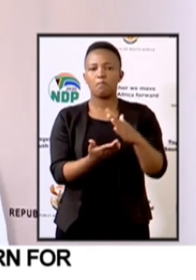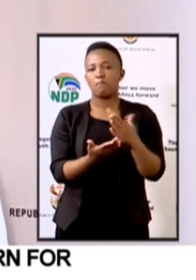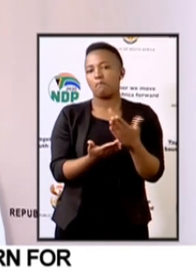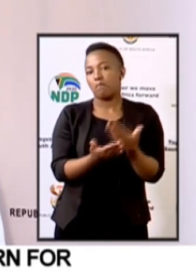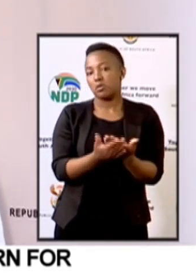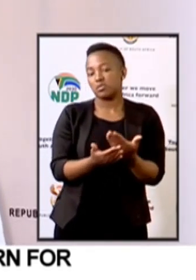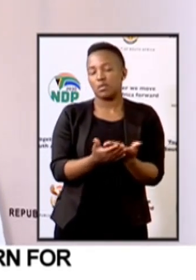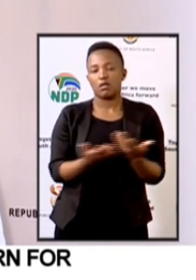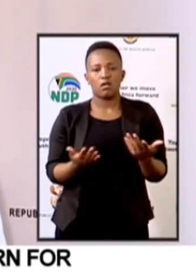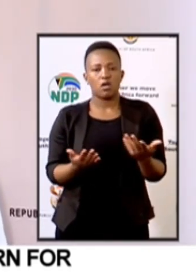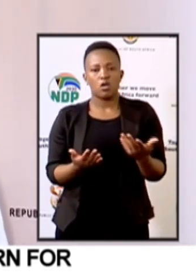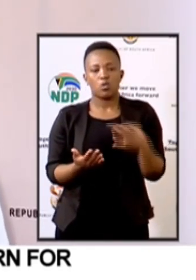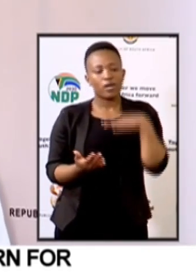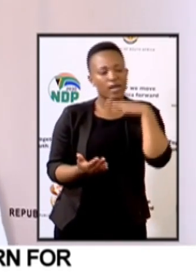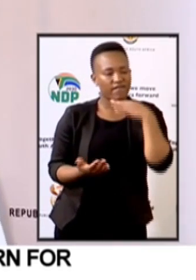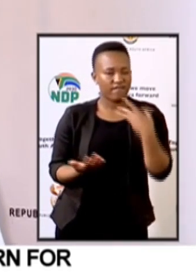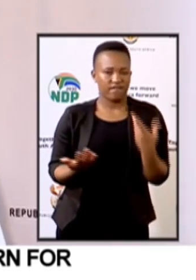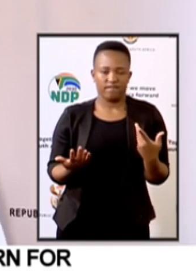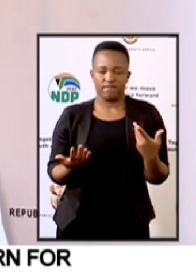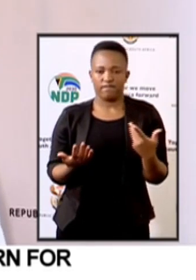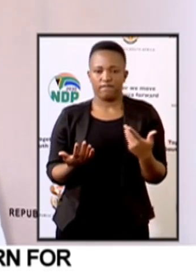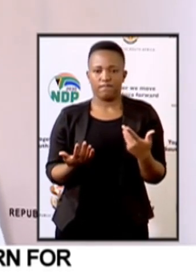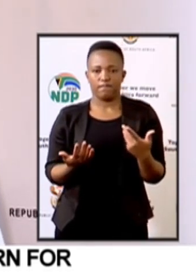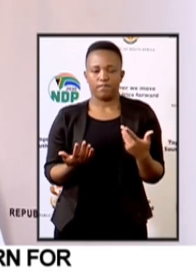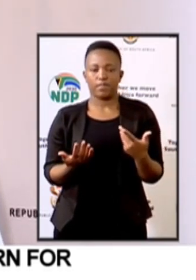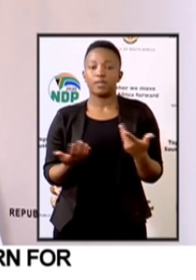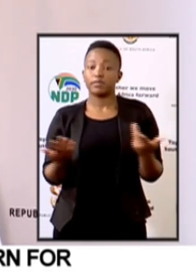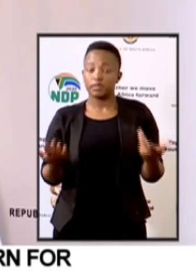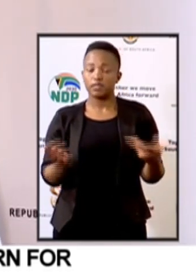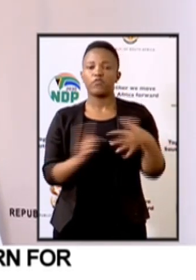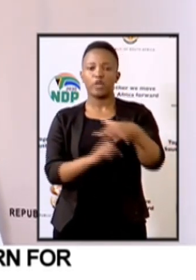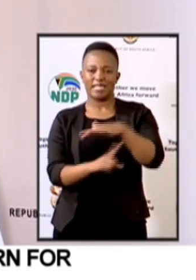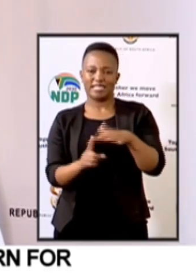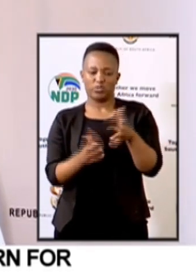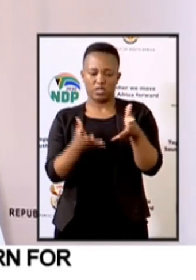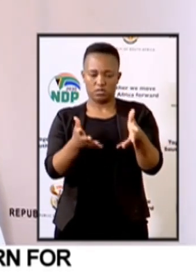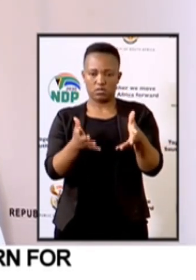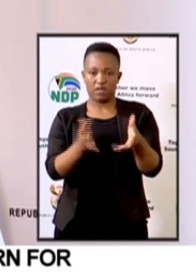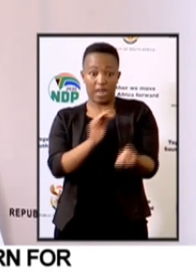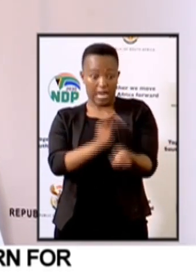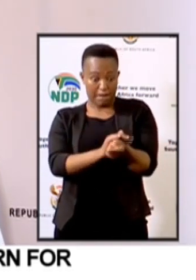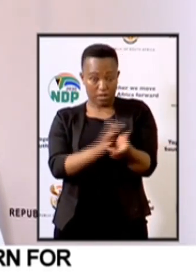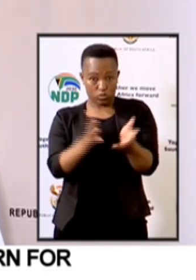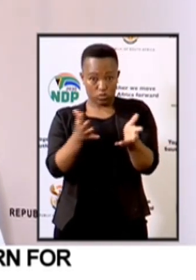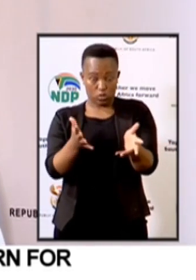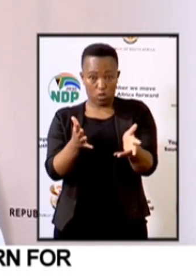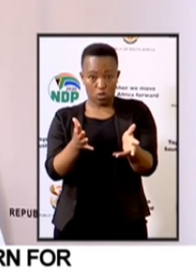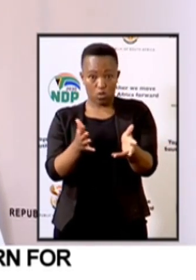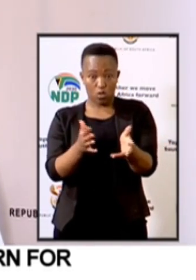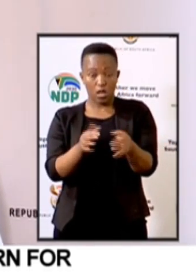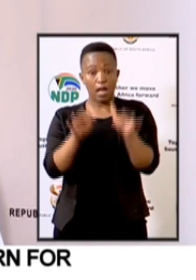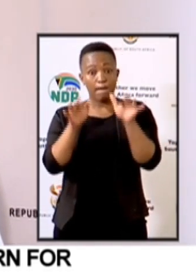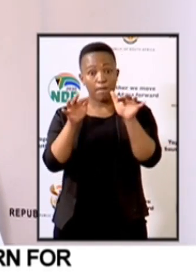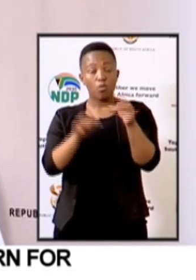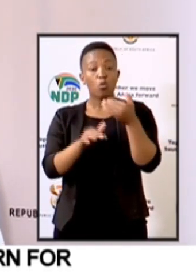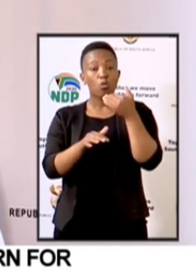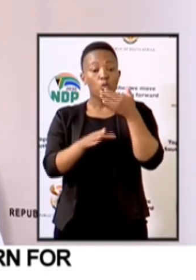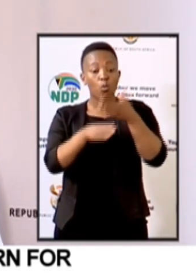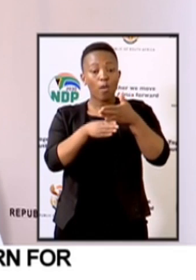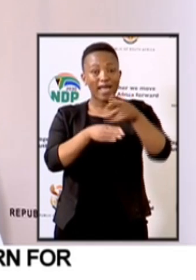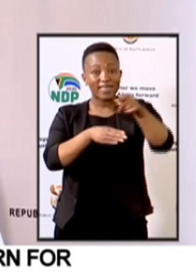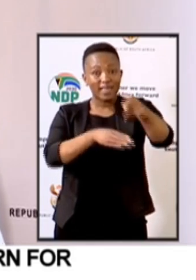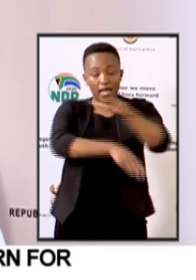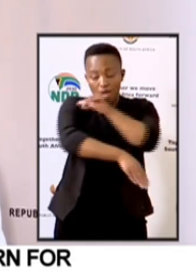in short supply. And it is in these circumstances that we're saying those stakeholders that are there, that